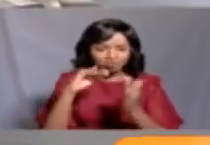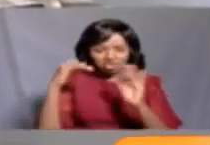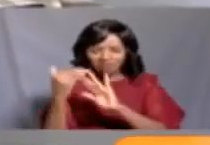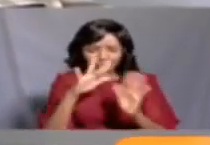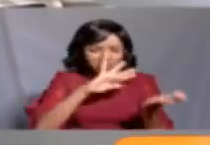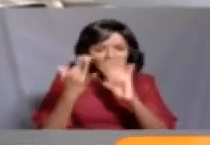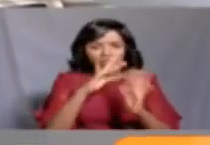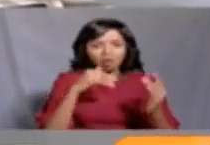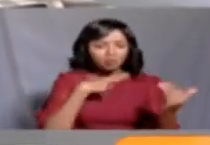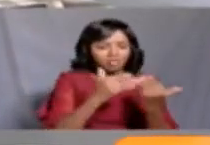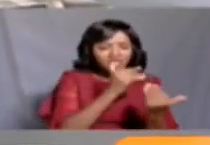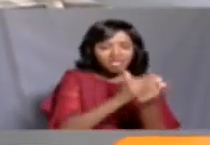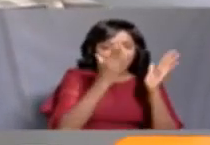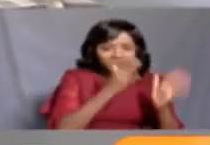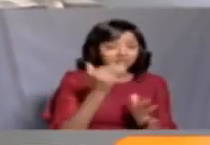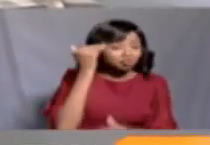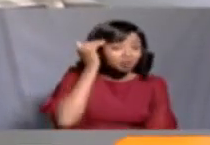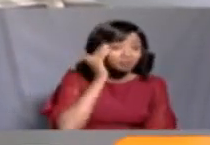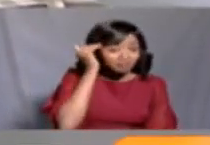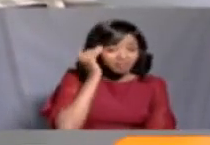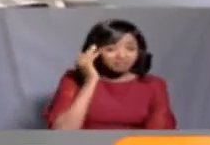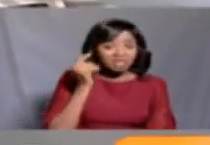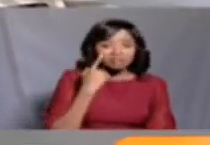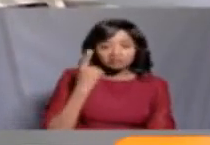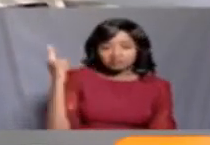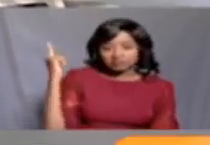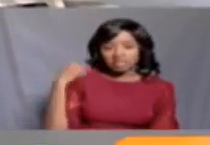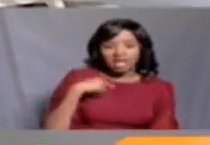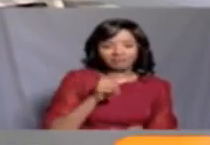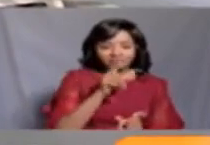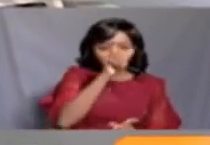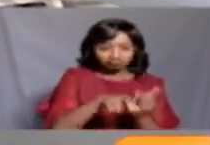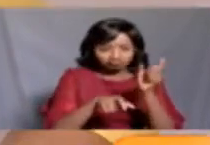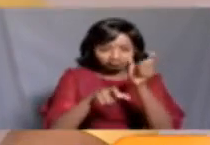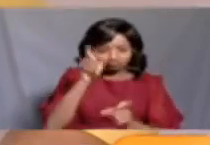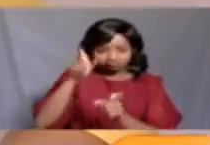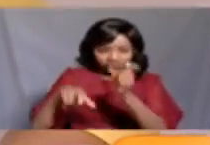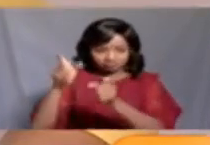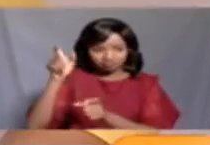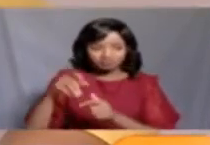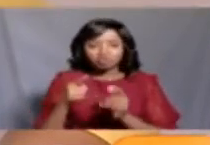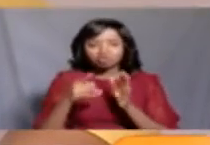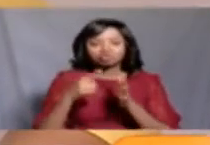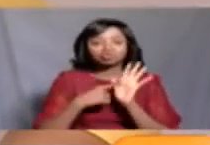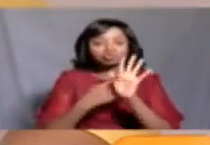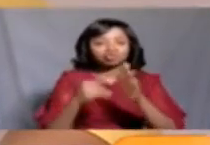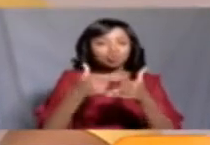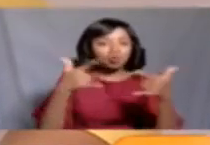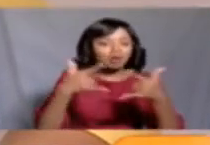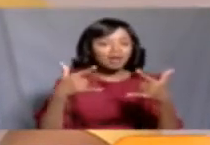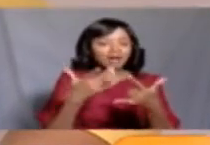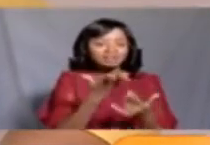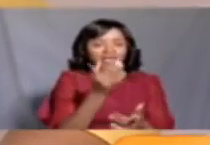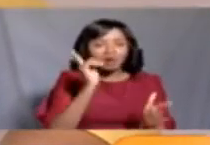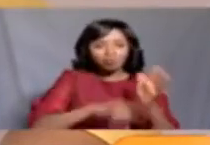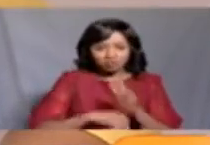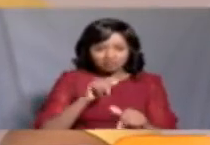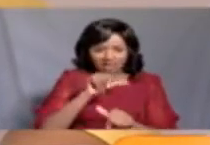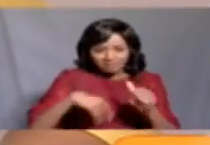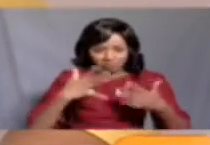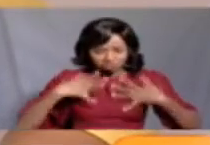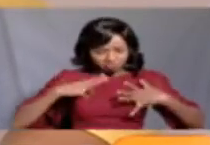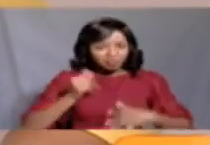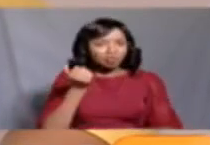mental disorder. Yeah. I just want to pull up a graphic to show the gap when it comes to the number of patients